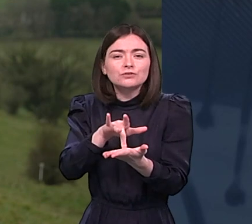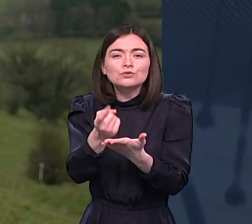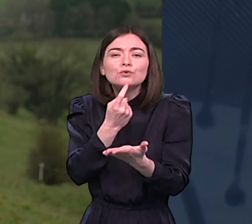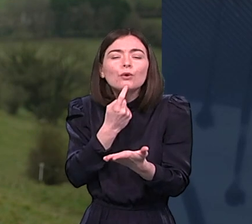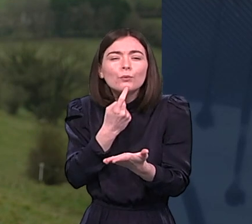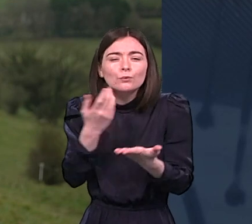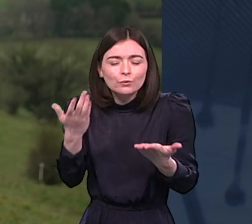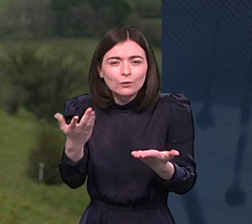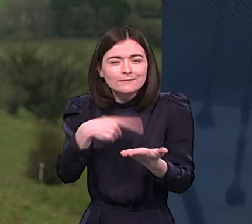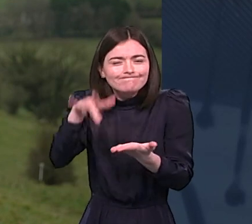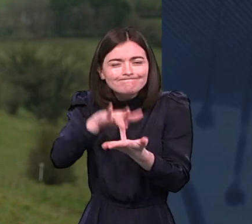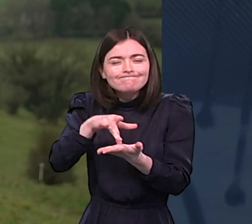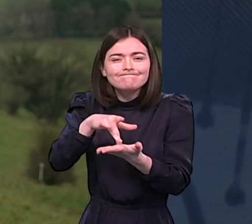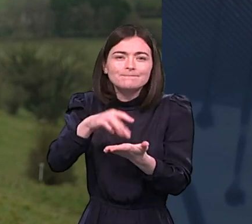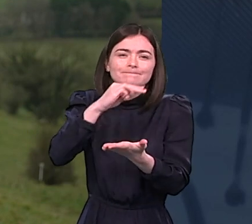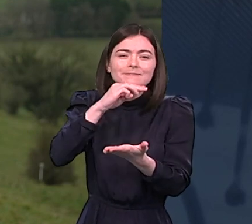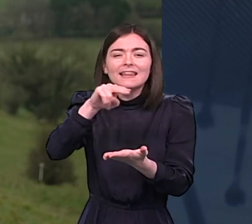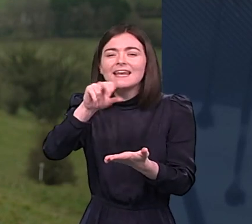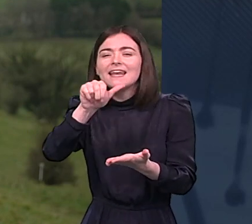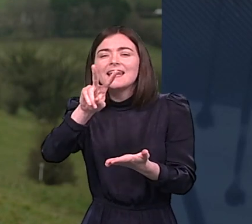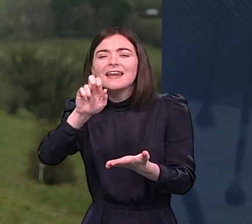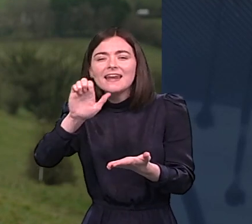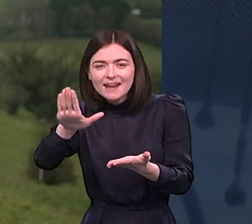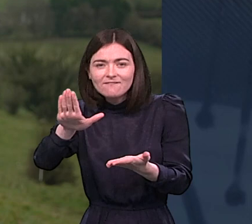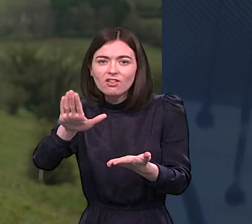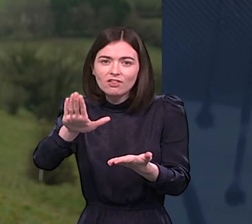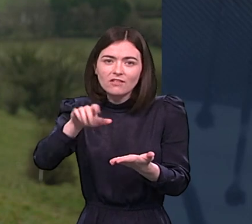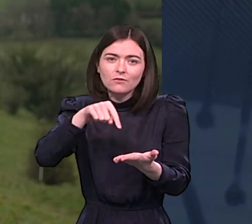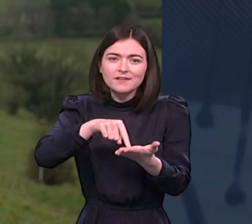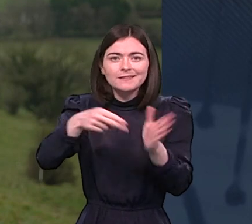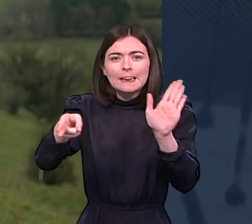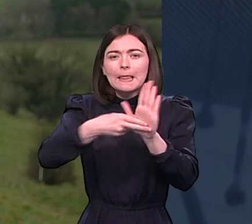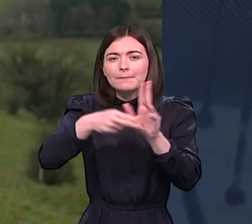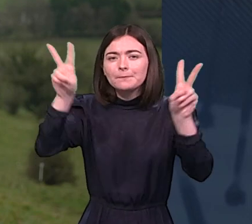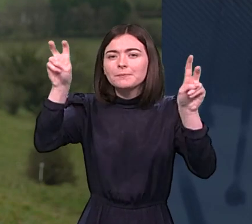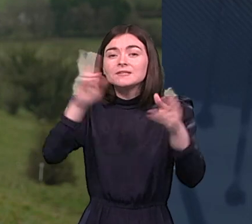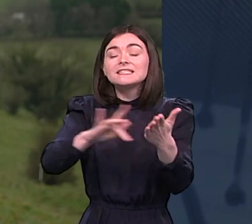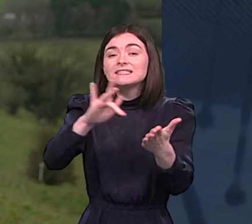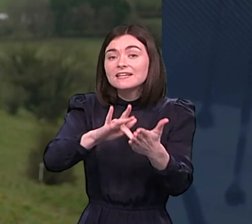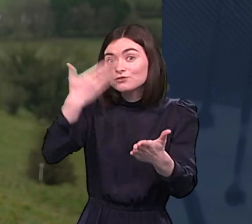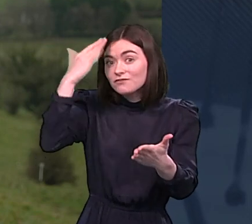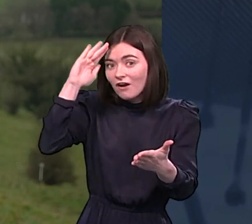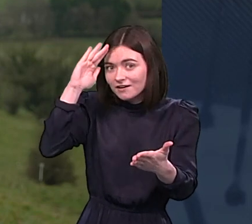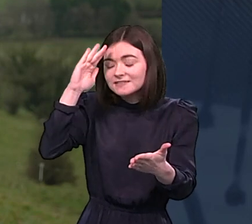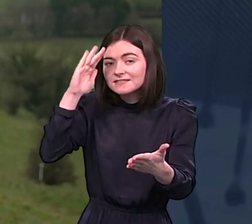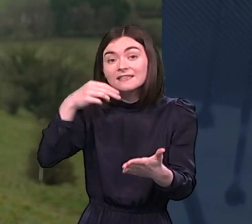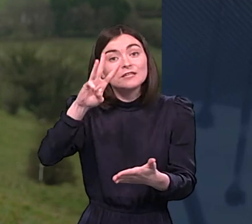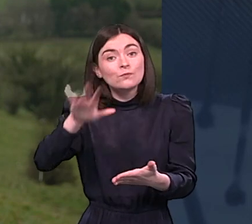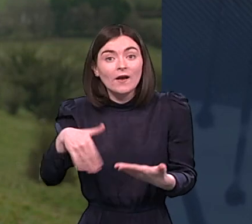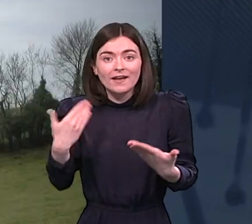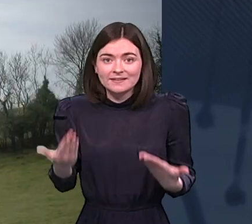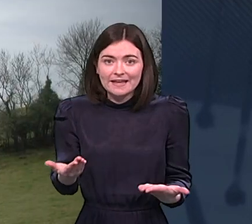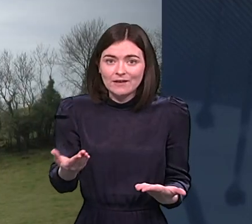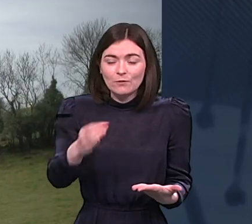it's the navel. And this is regarded as being the navel of Ireland. So Eru, Mother Earth, rests